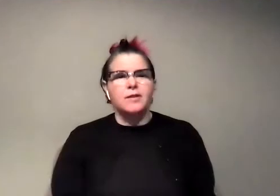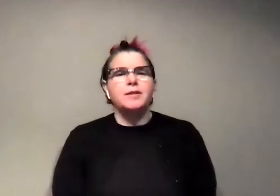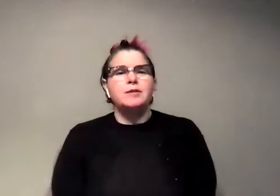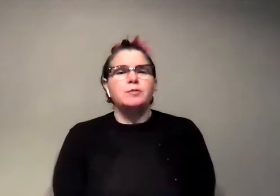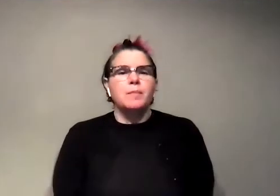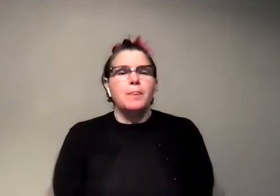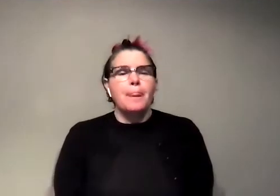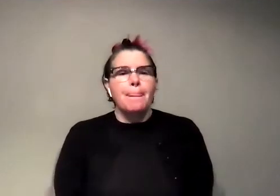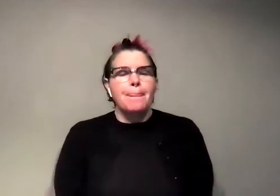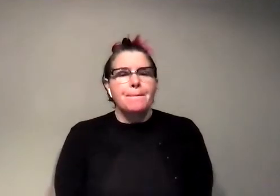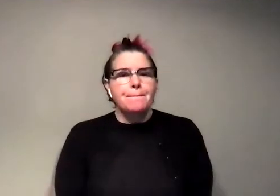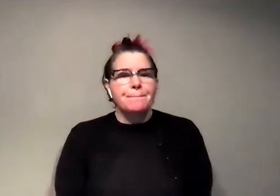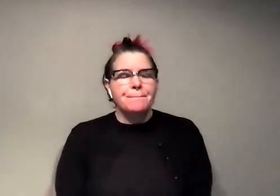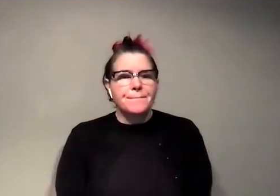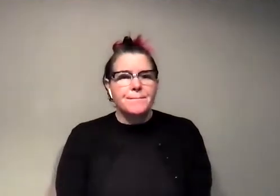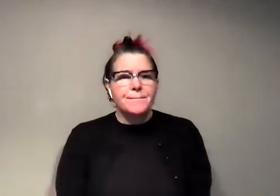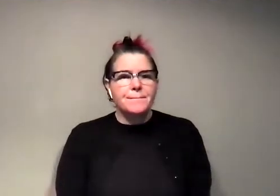well,